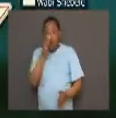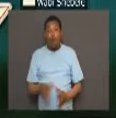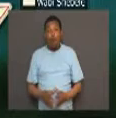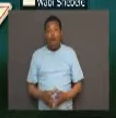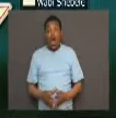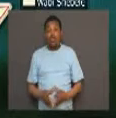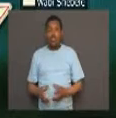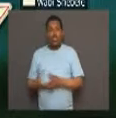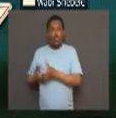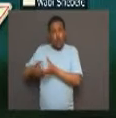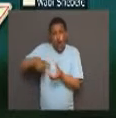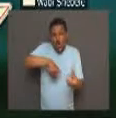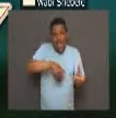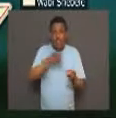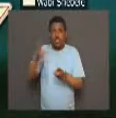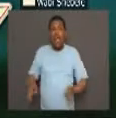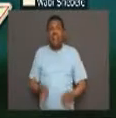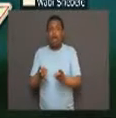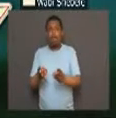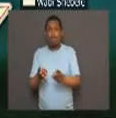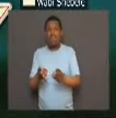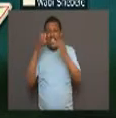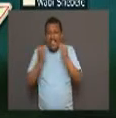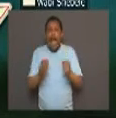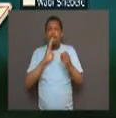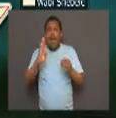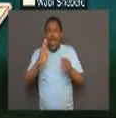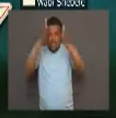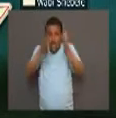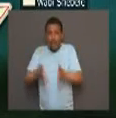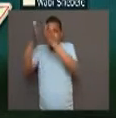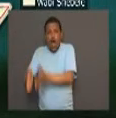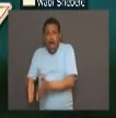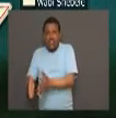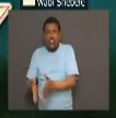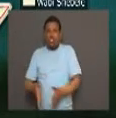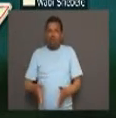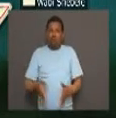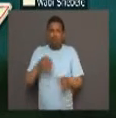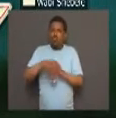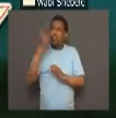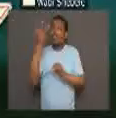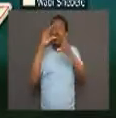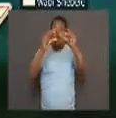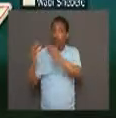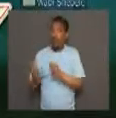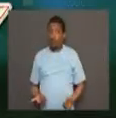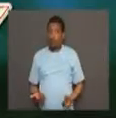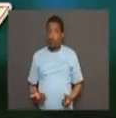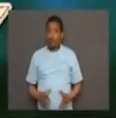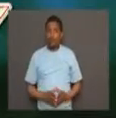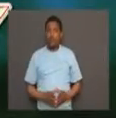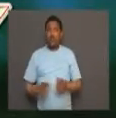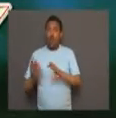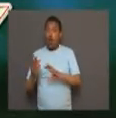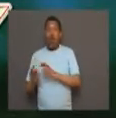Ethiopia's drainage systems can be categorized into 3 groups: